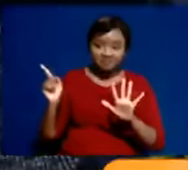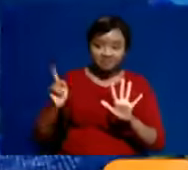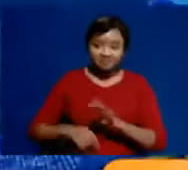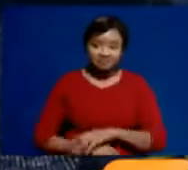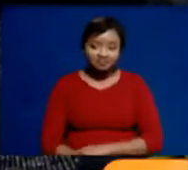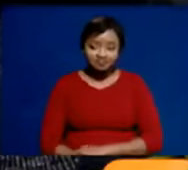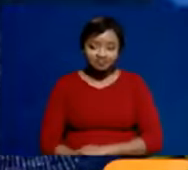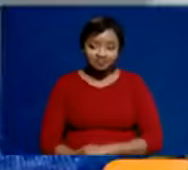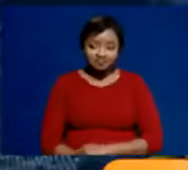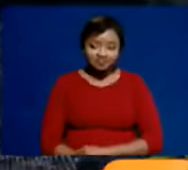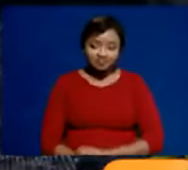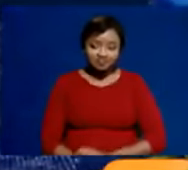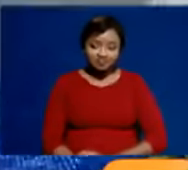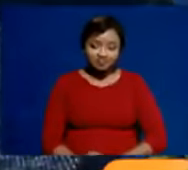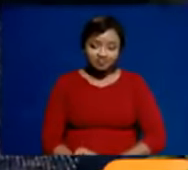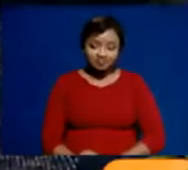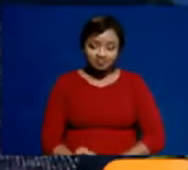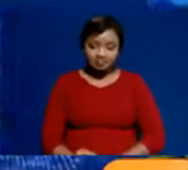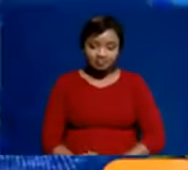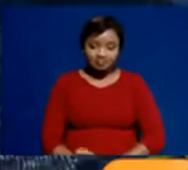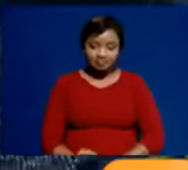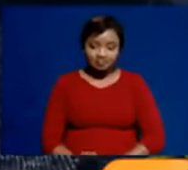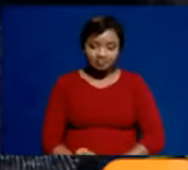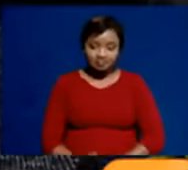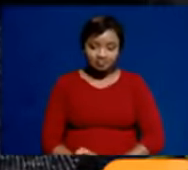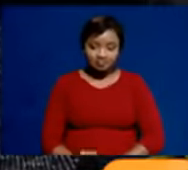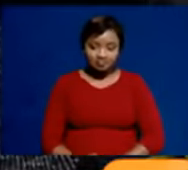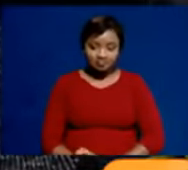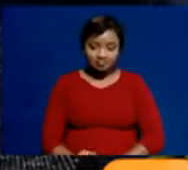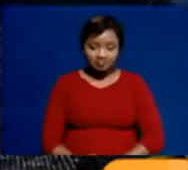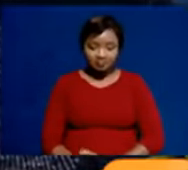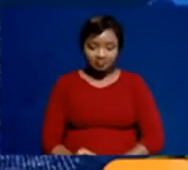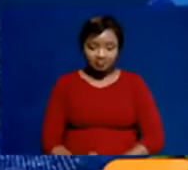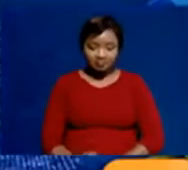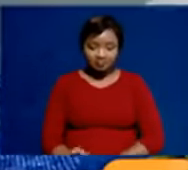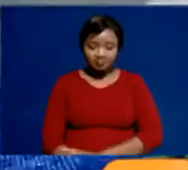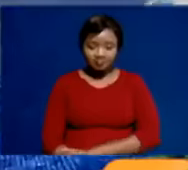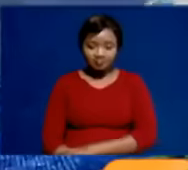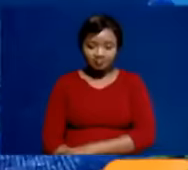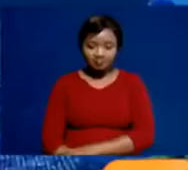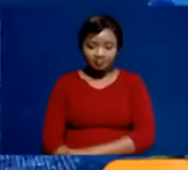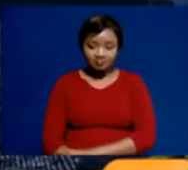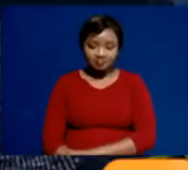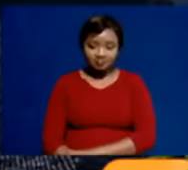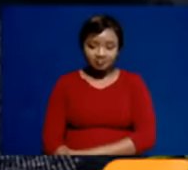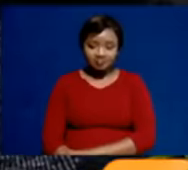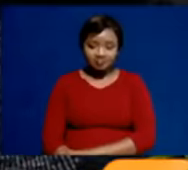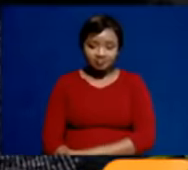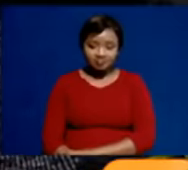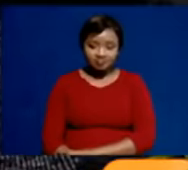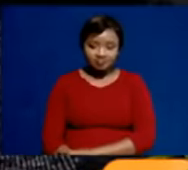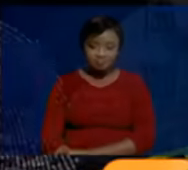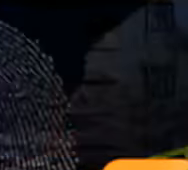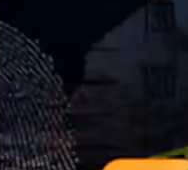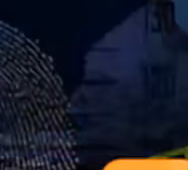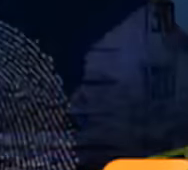24-year-old Brian Mwangi Kariuki, Francis Kamau Kamanu, 27 years old, Ben Mwangi Kinyua, 24 years, Julius